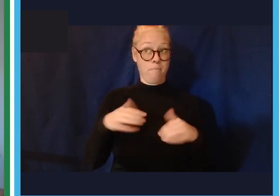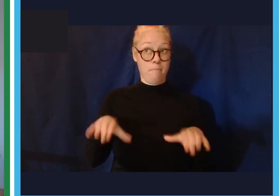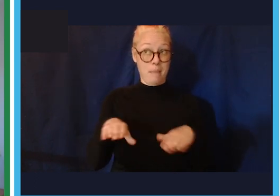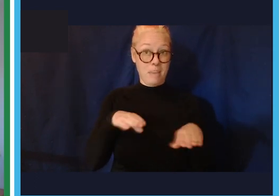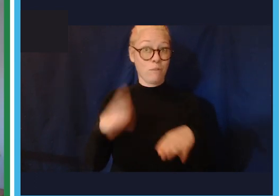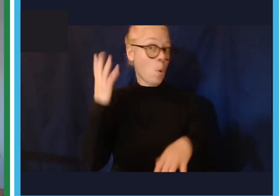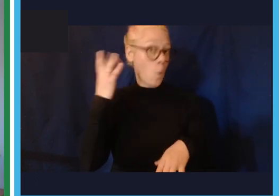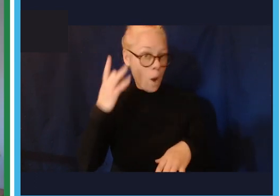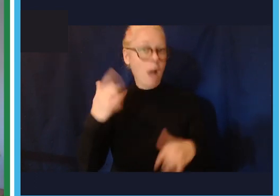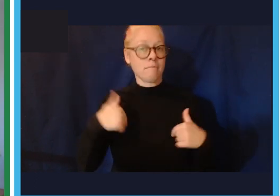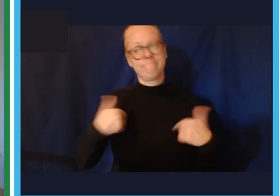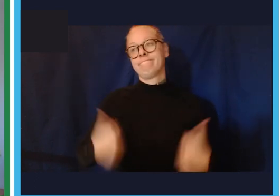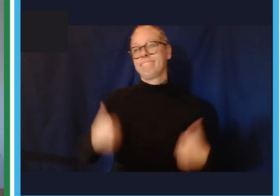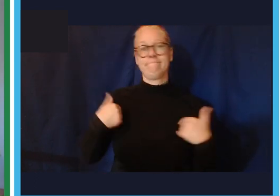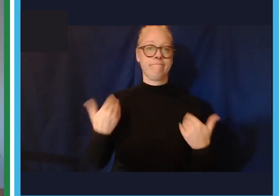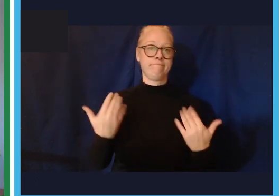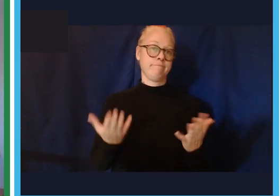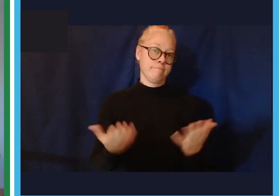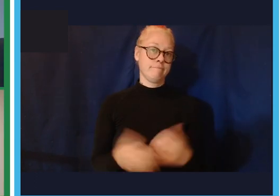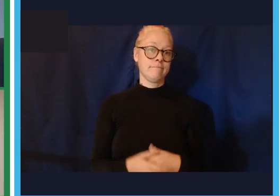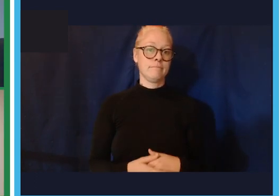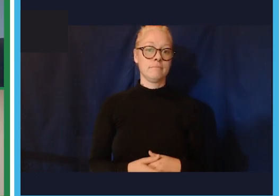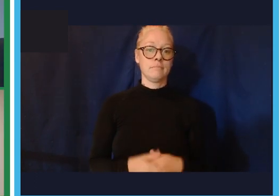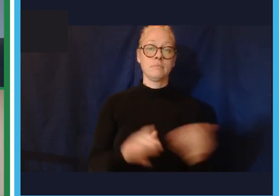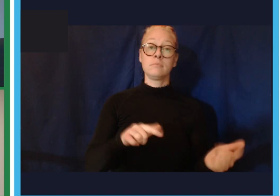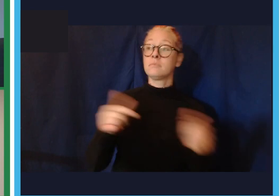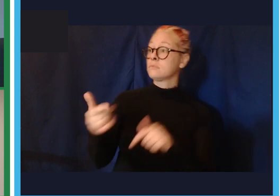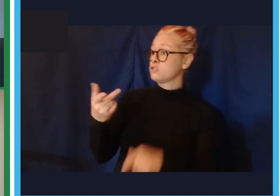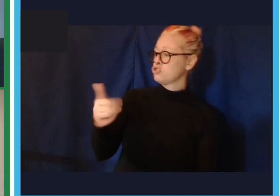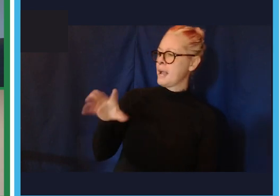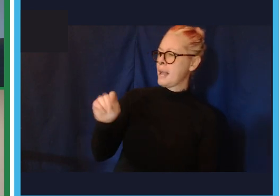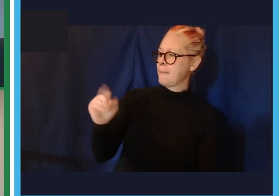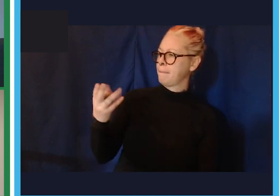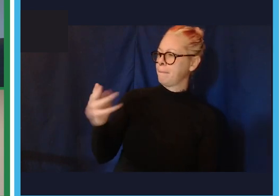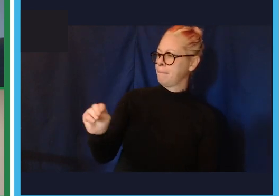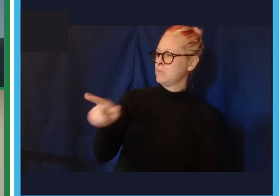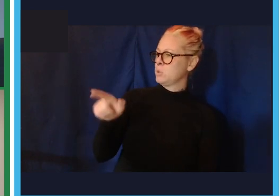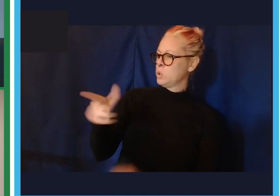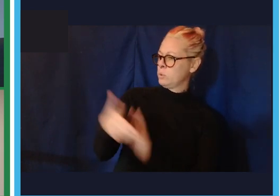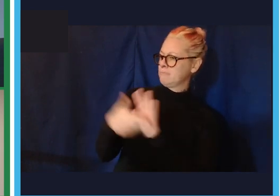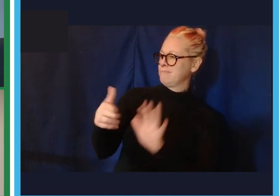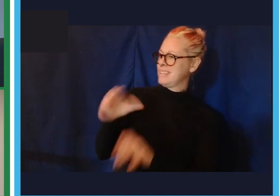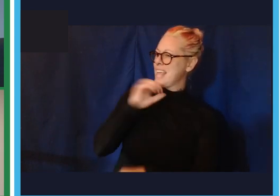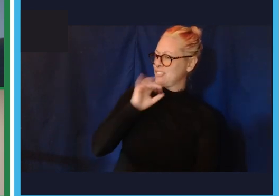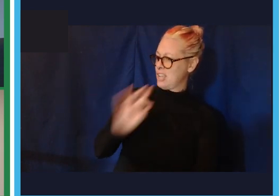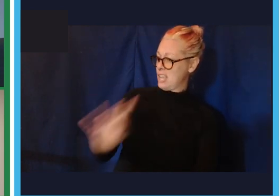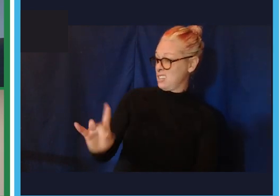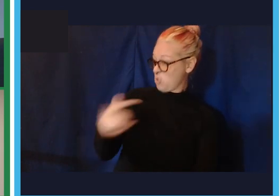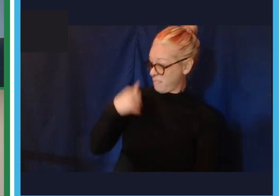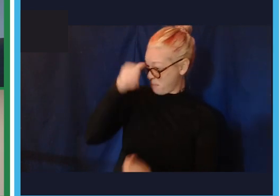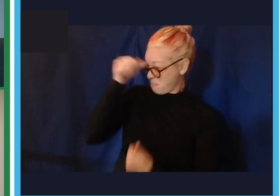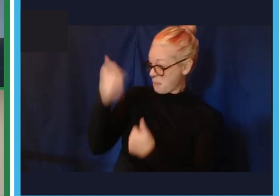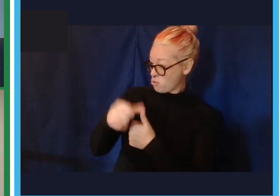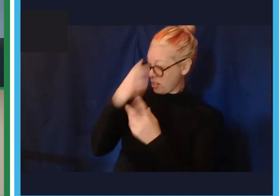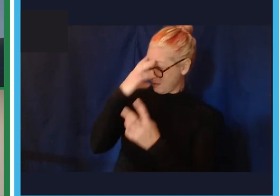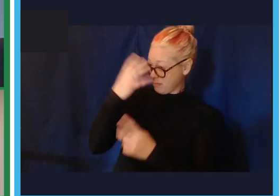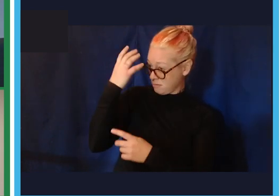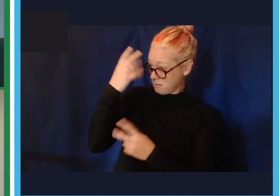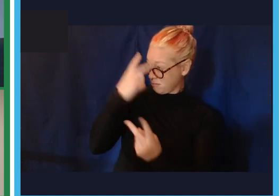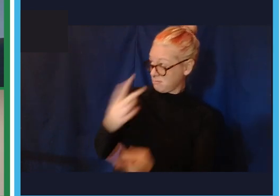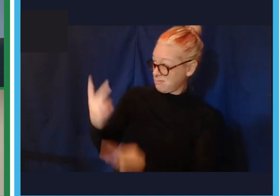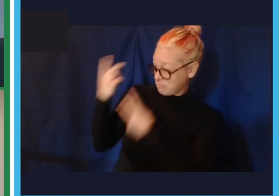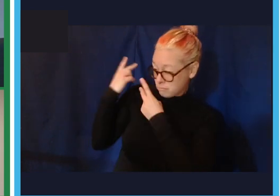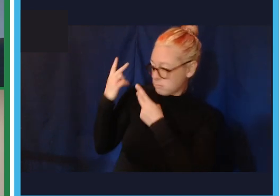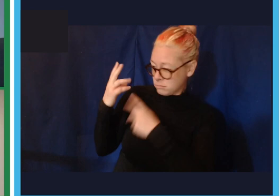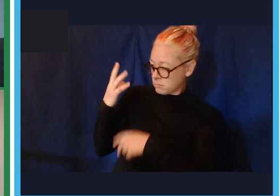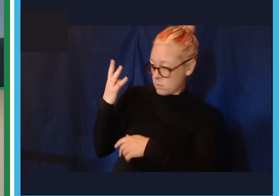why you were diagnosed or any issues that were happening in your life at the time that led to that? Or is it blissfully